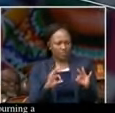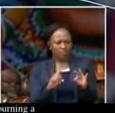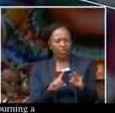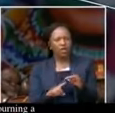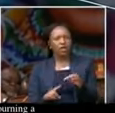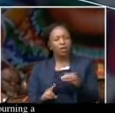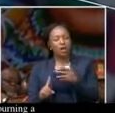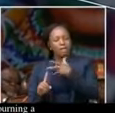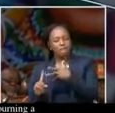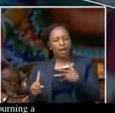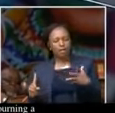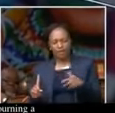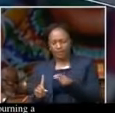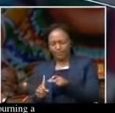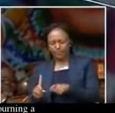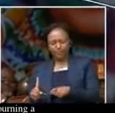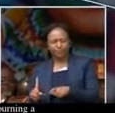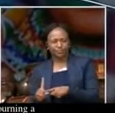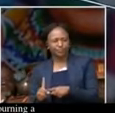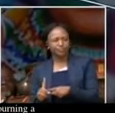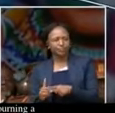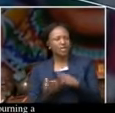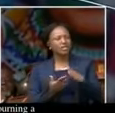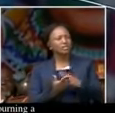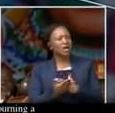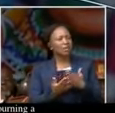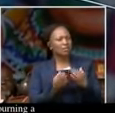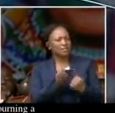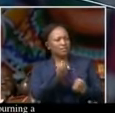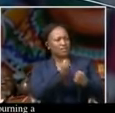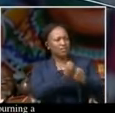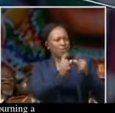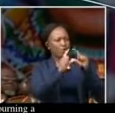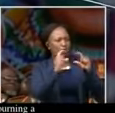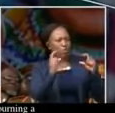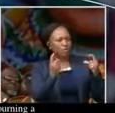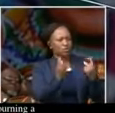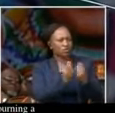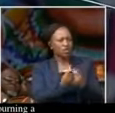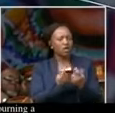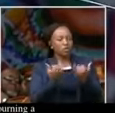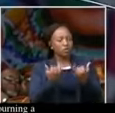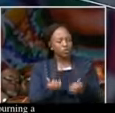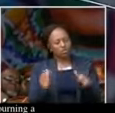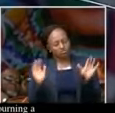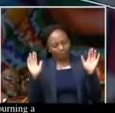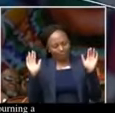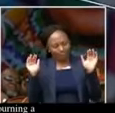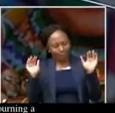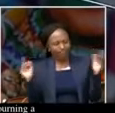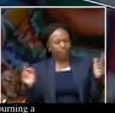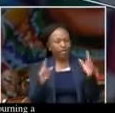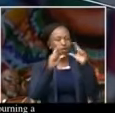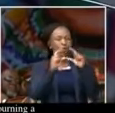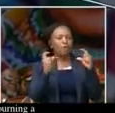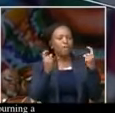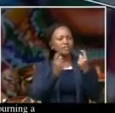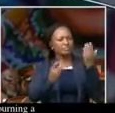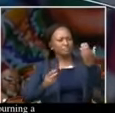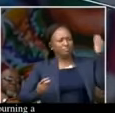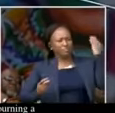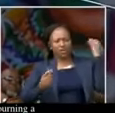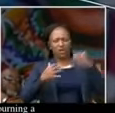some of the Winnie Mandela Support Committee members are here to bid farewell to you. The committee which was